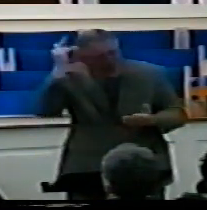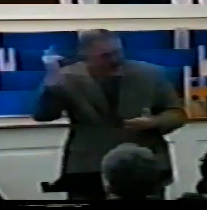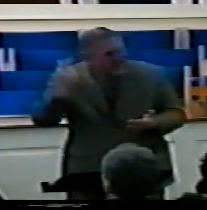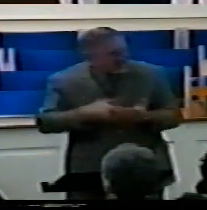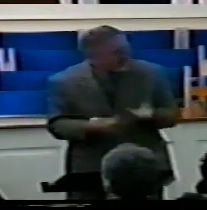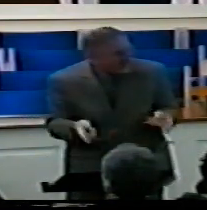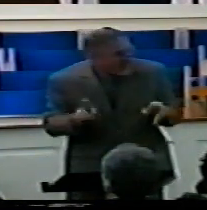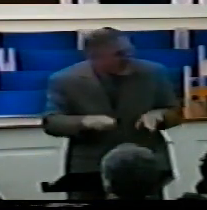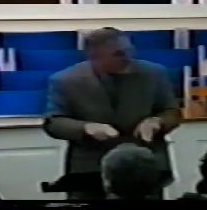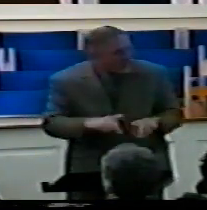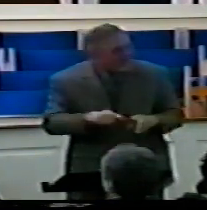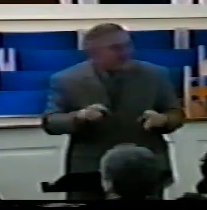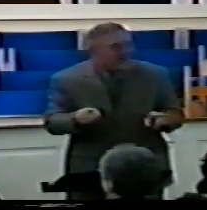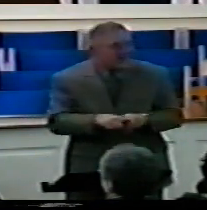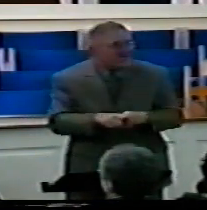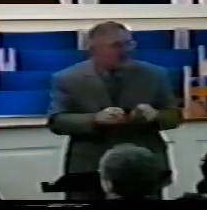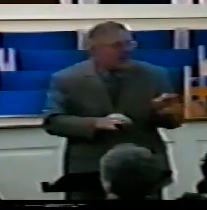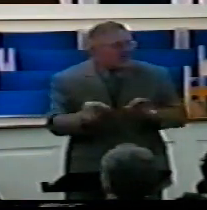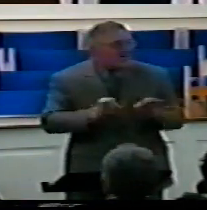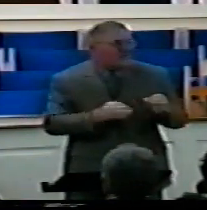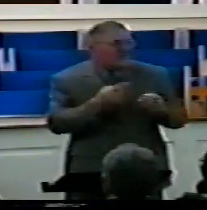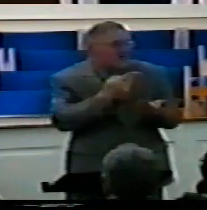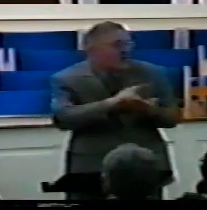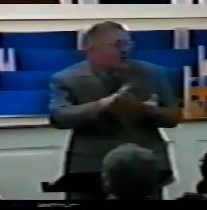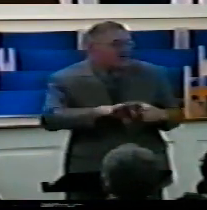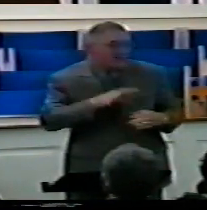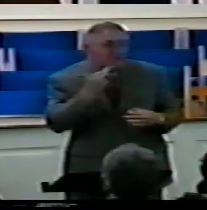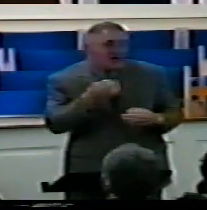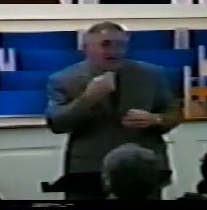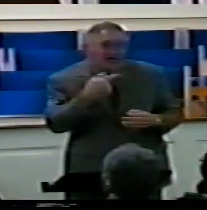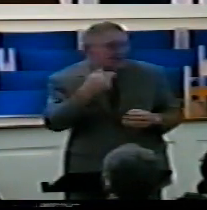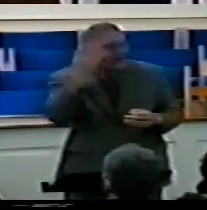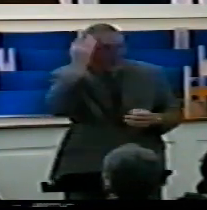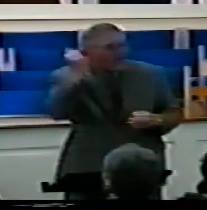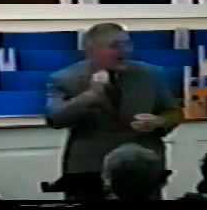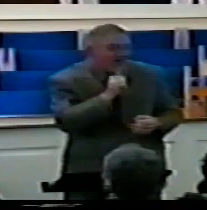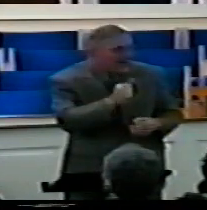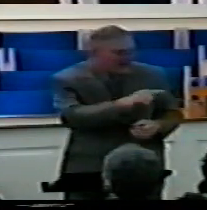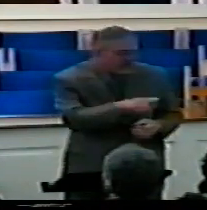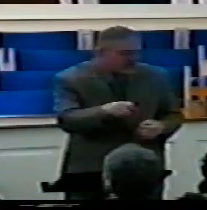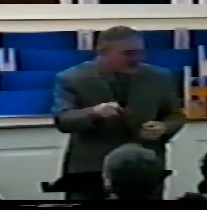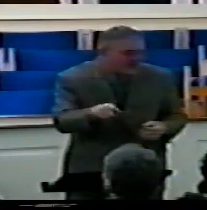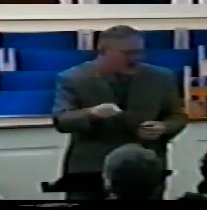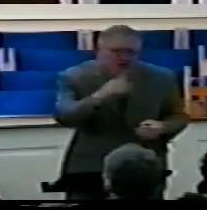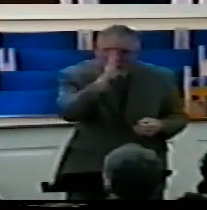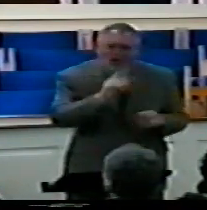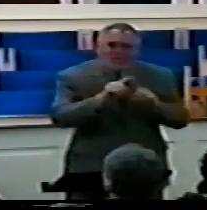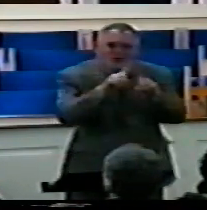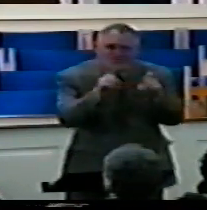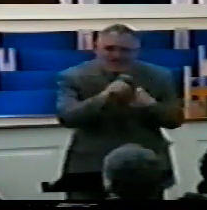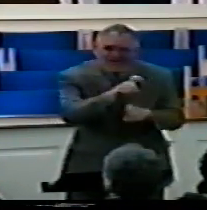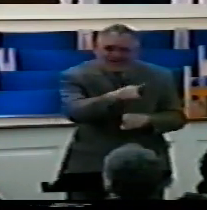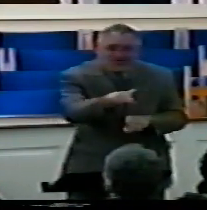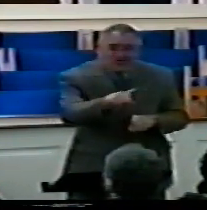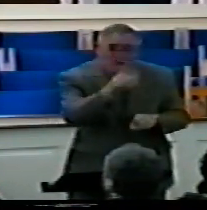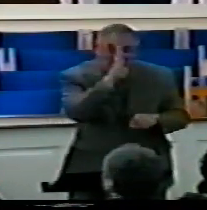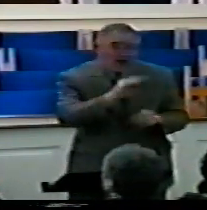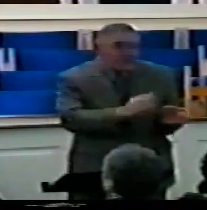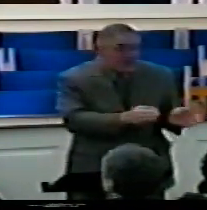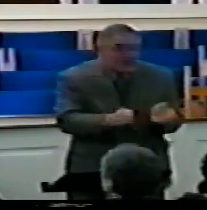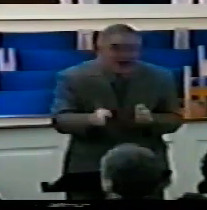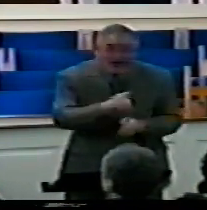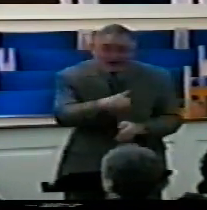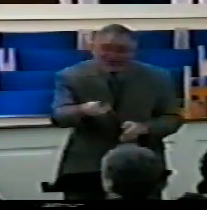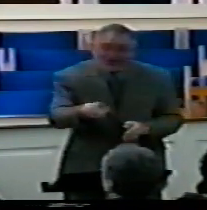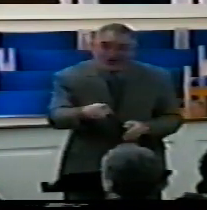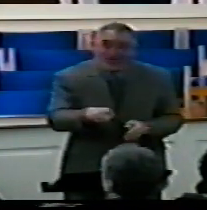just like the sweet Holy Spirit said, why not? Why not? You know, God will test you. God will prepare you. Look what he done